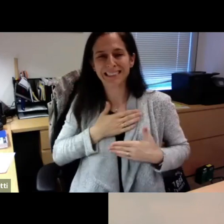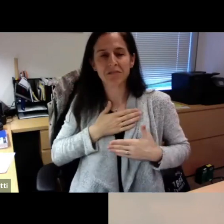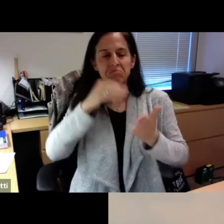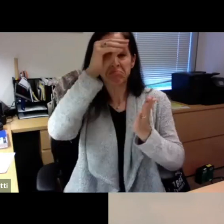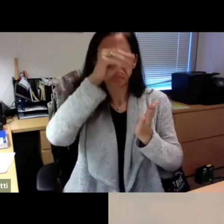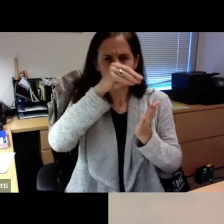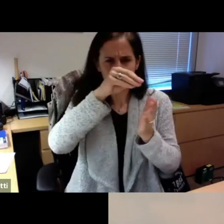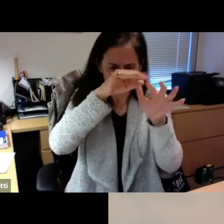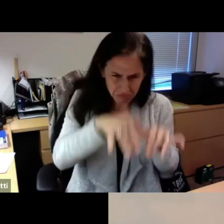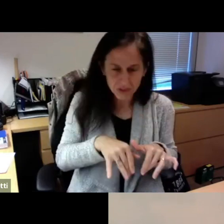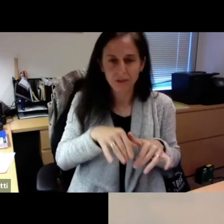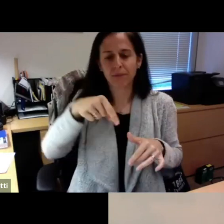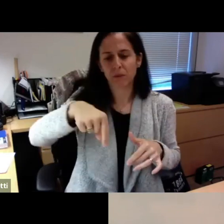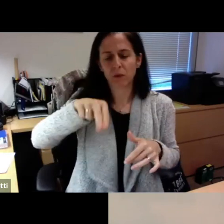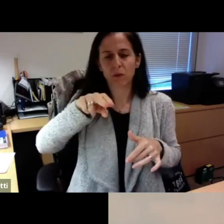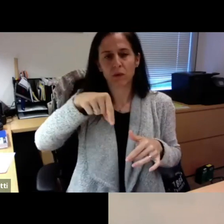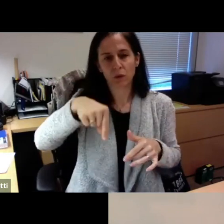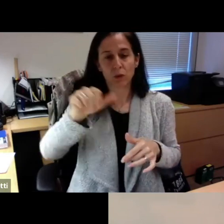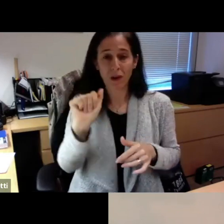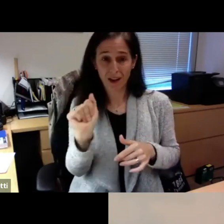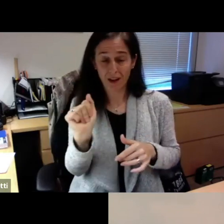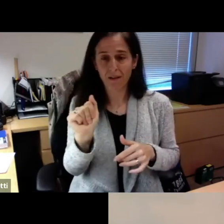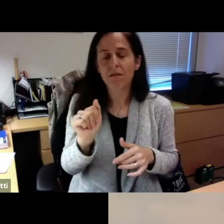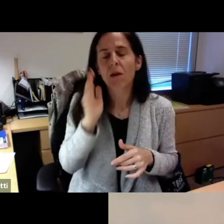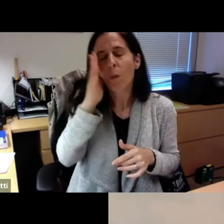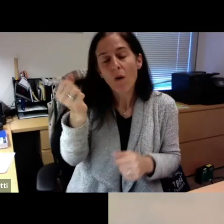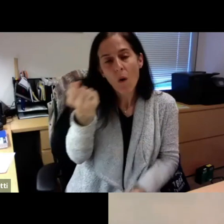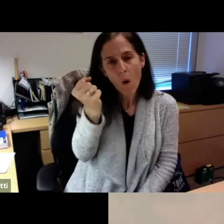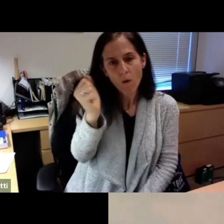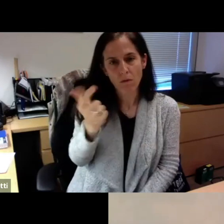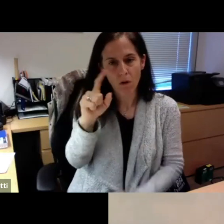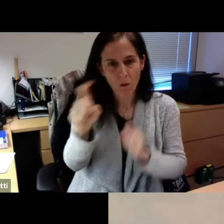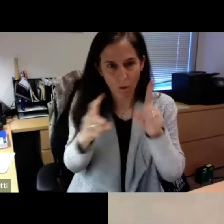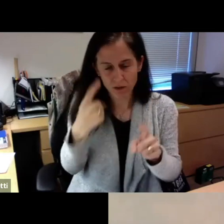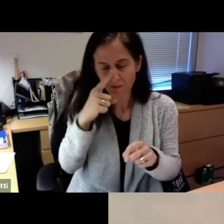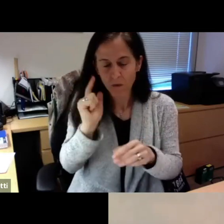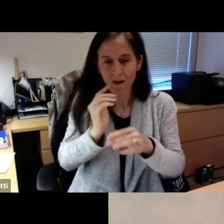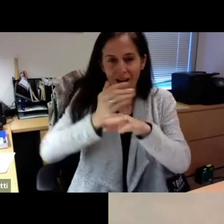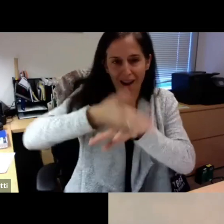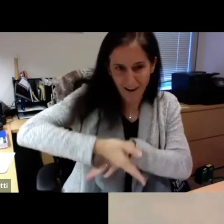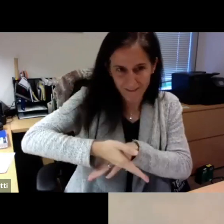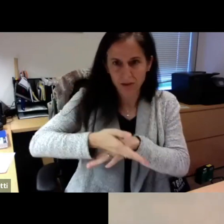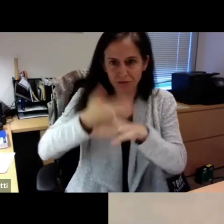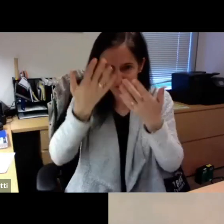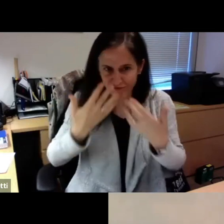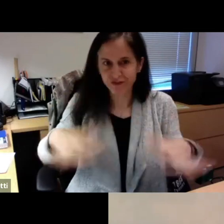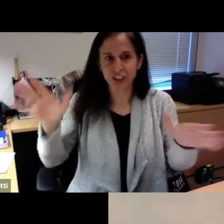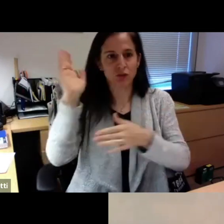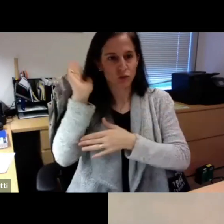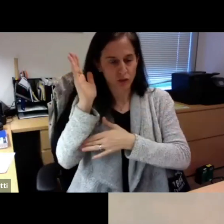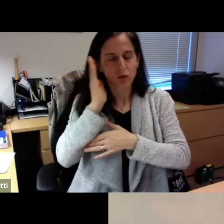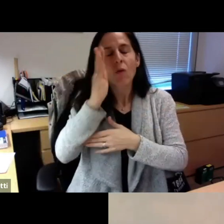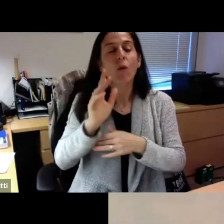for our presenter, I do ask that you submit those in the Q&A feature as opposed to the chat box. All questions submitted to